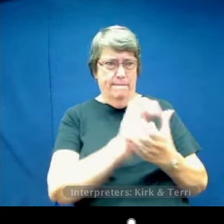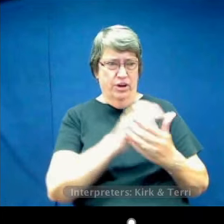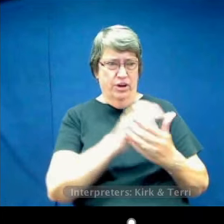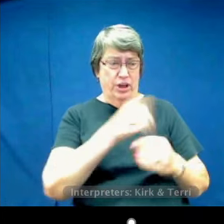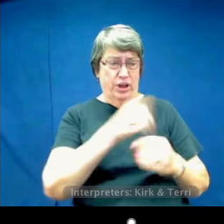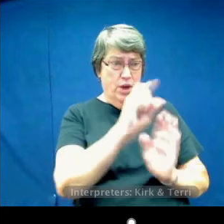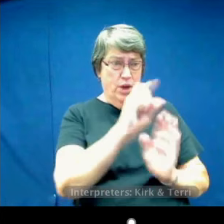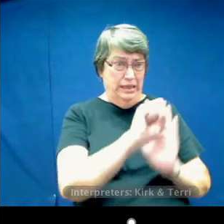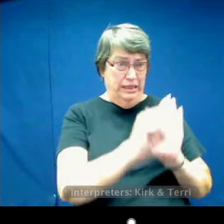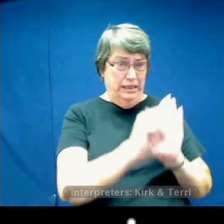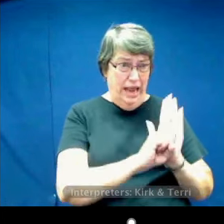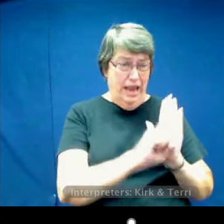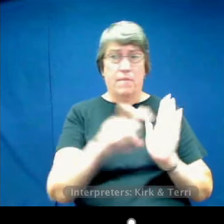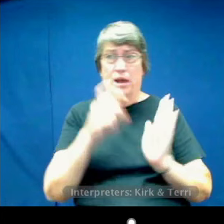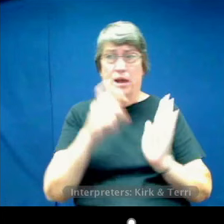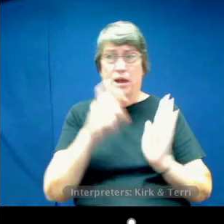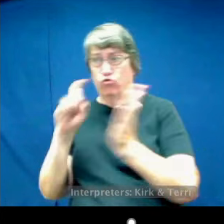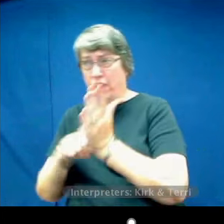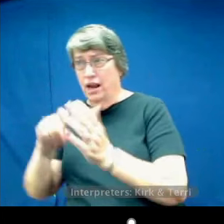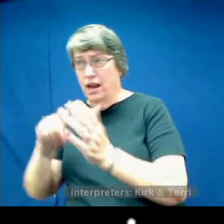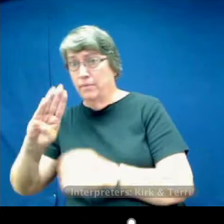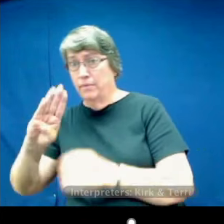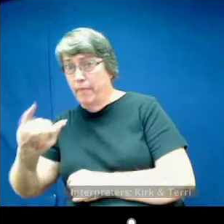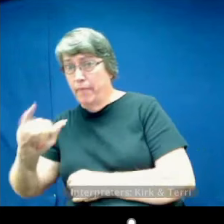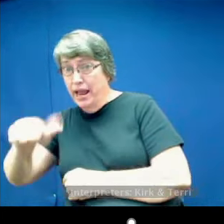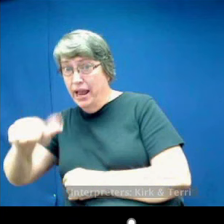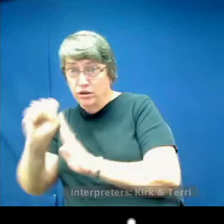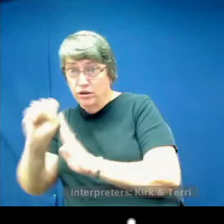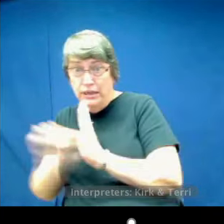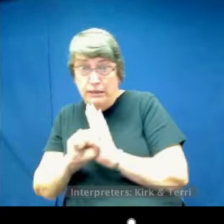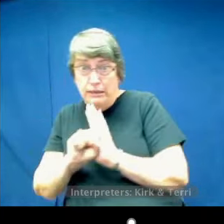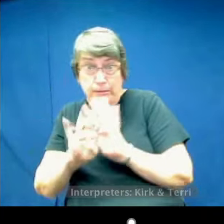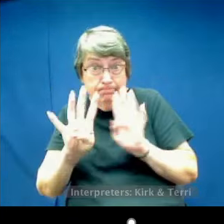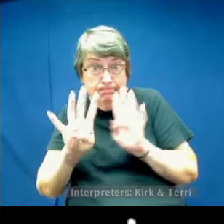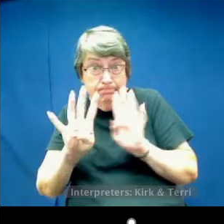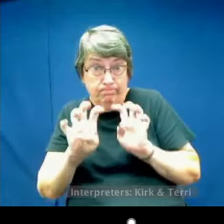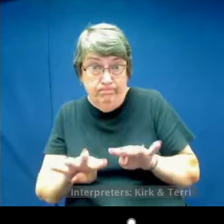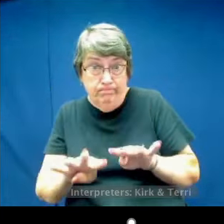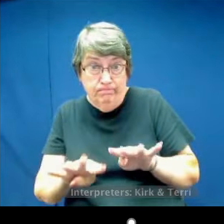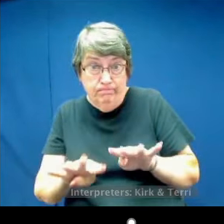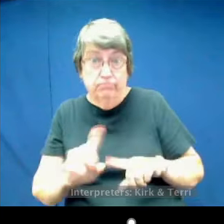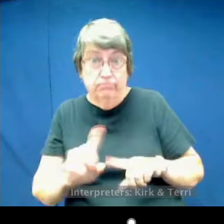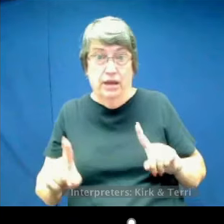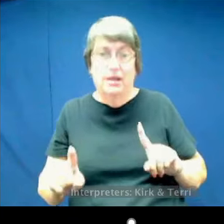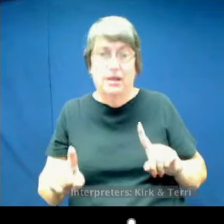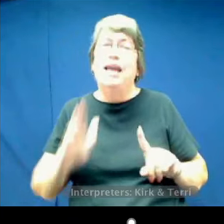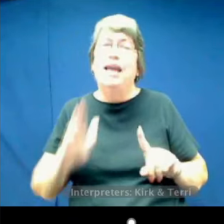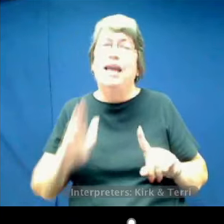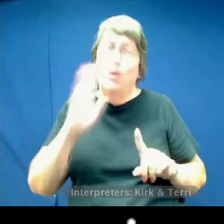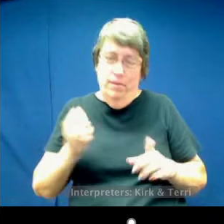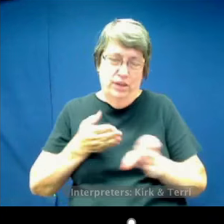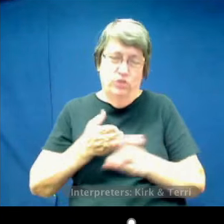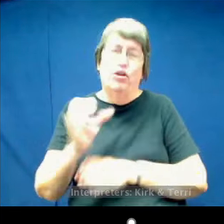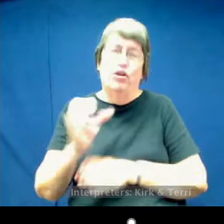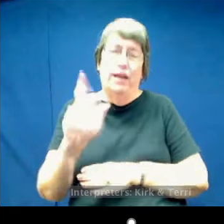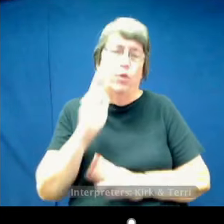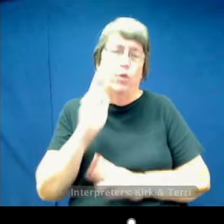recognized by the other state. But you know that that's all going to get worked out really quickly.